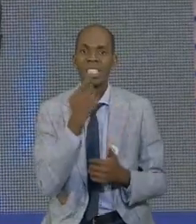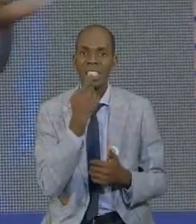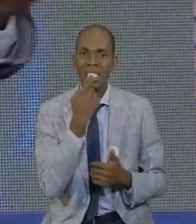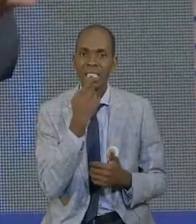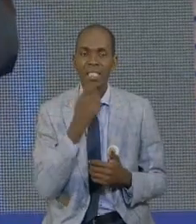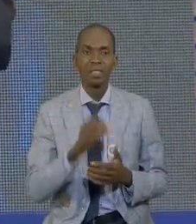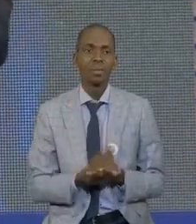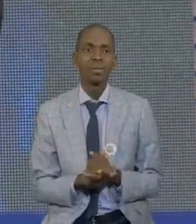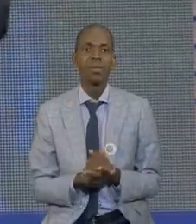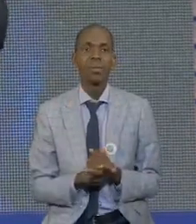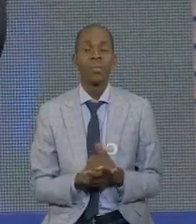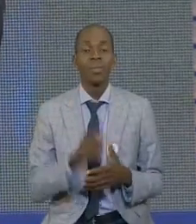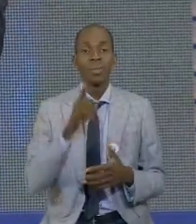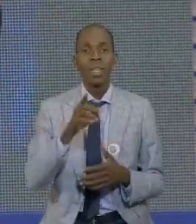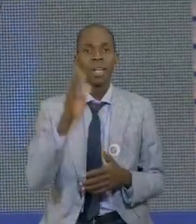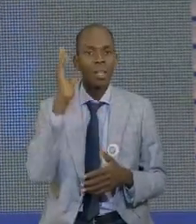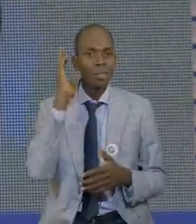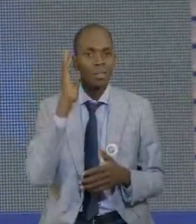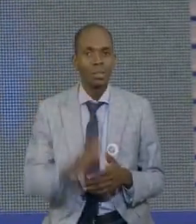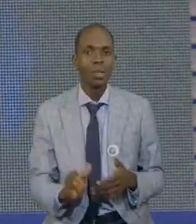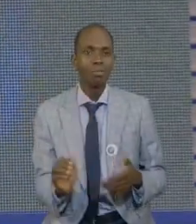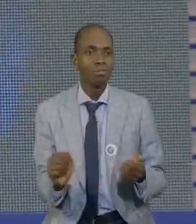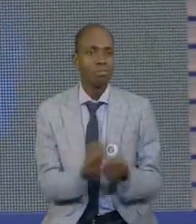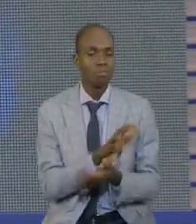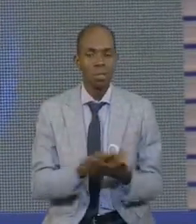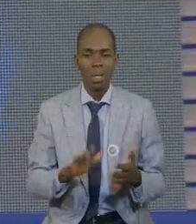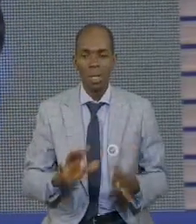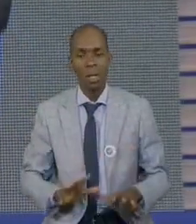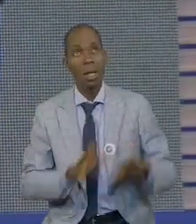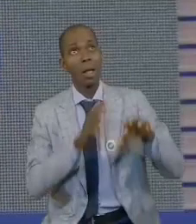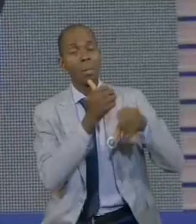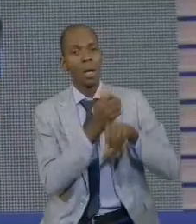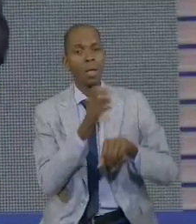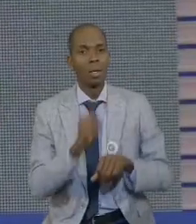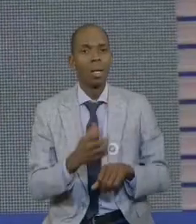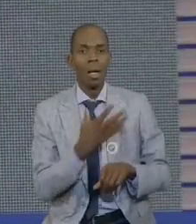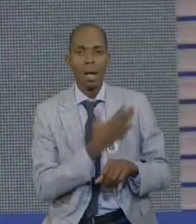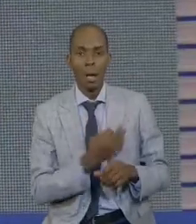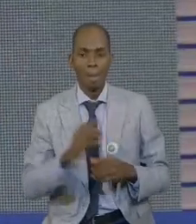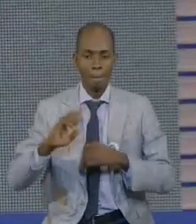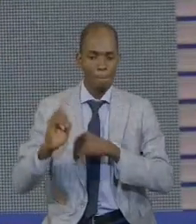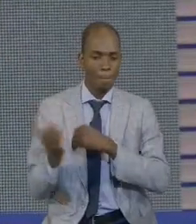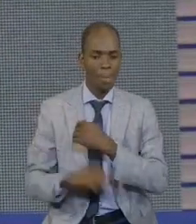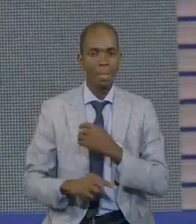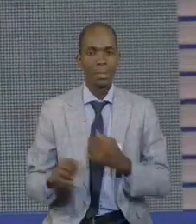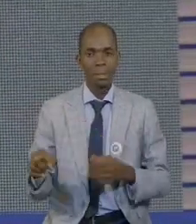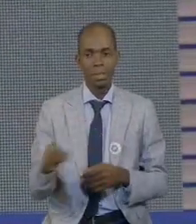thou shall fresh the mountains and Beach them small